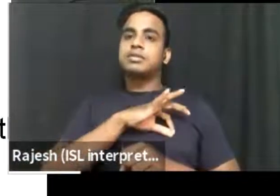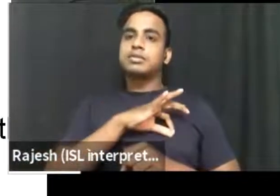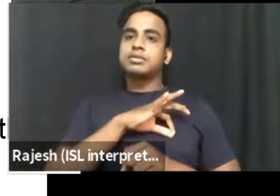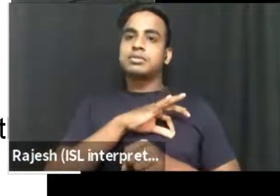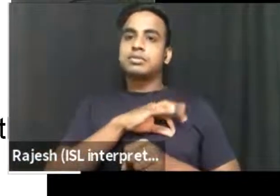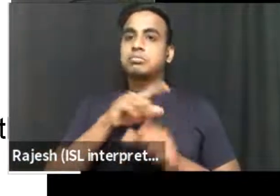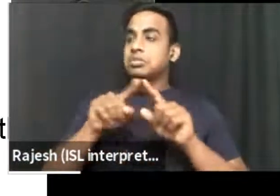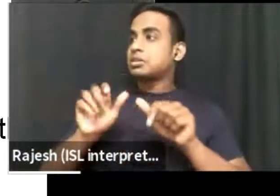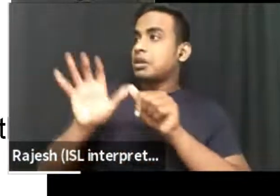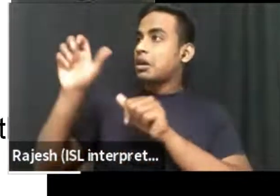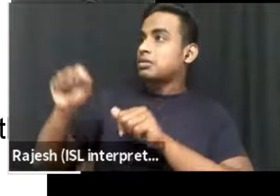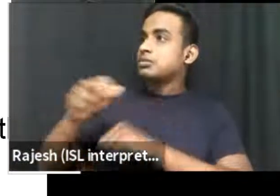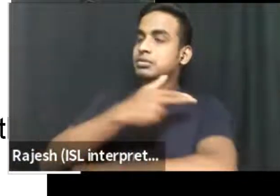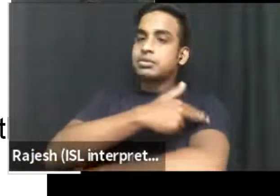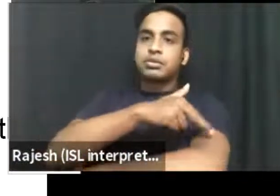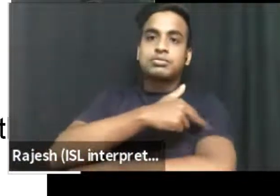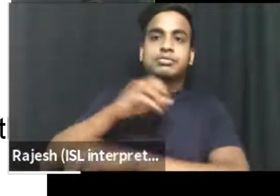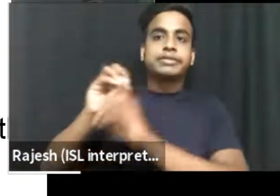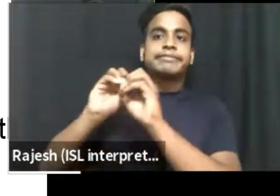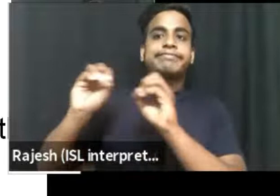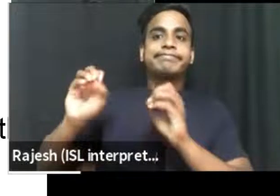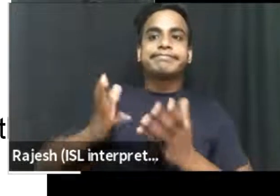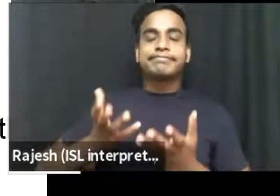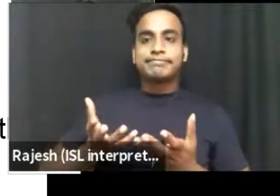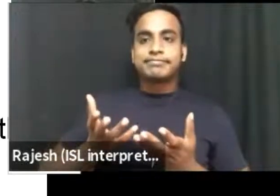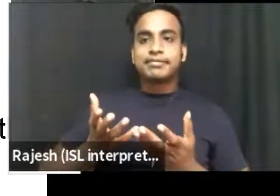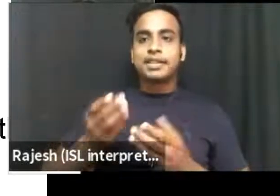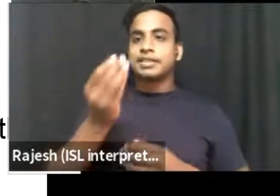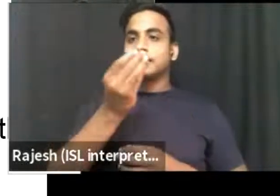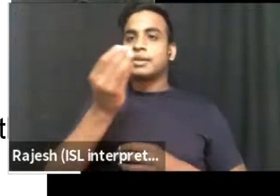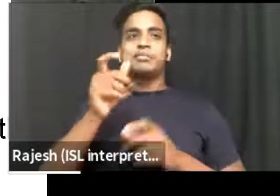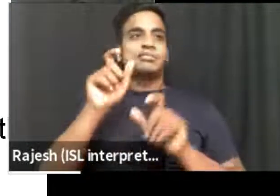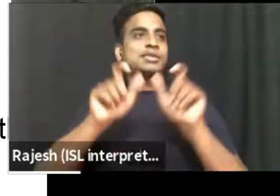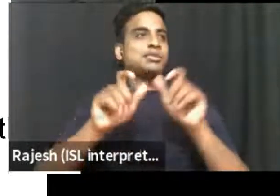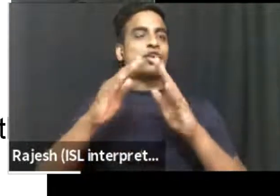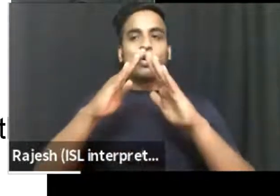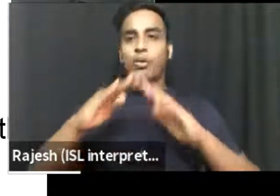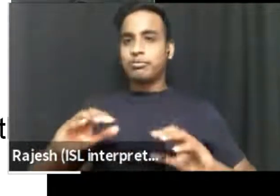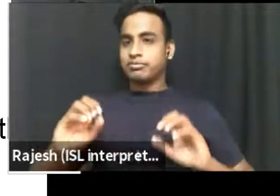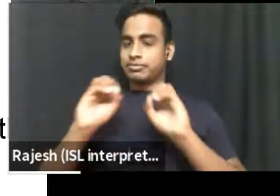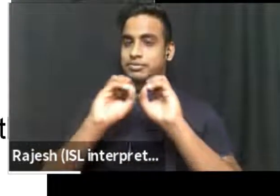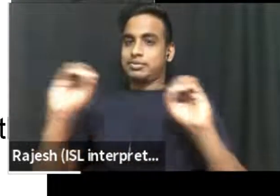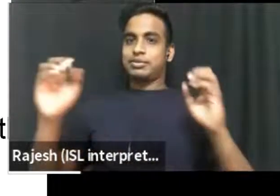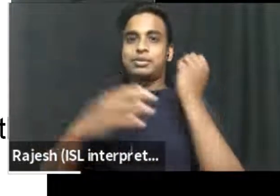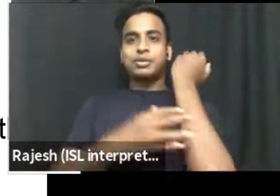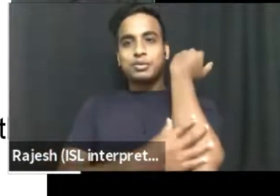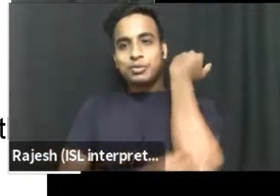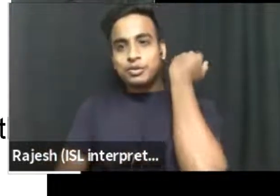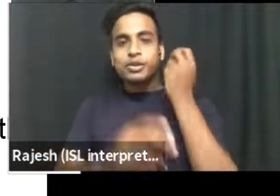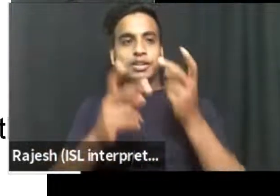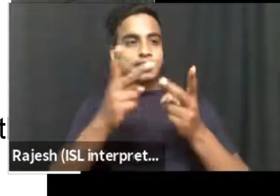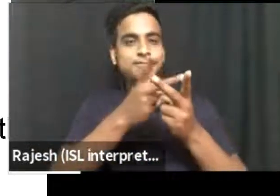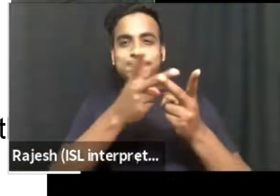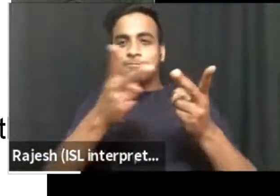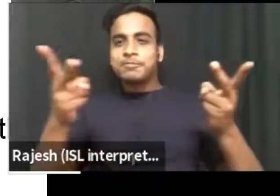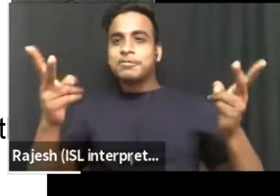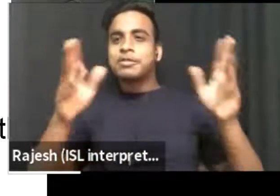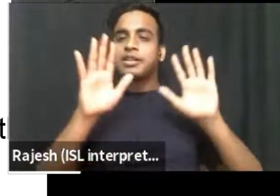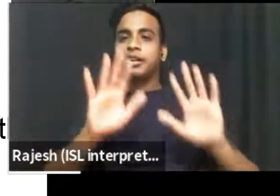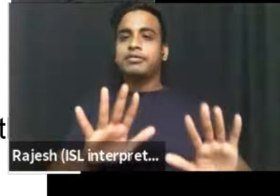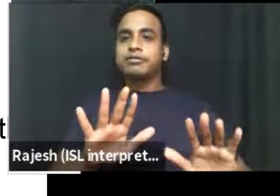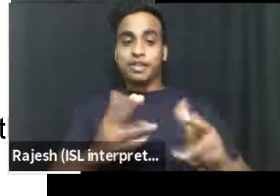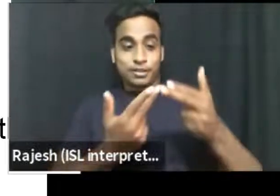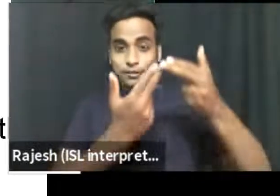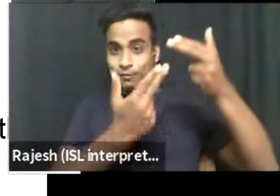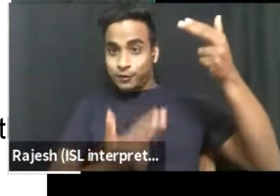in institutions and are homeless. This is very clearly again mentioned in the SDG report on disability. Very